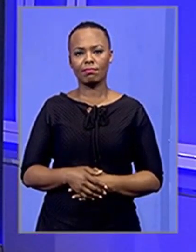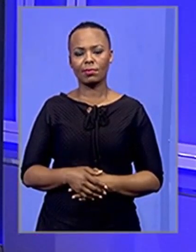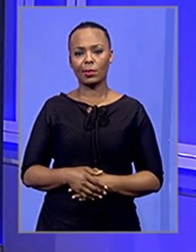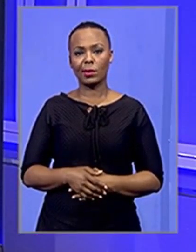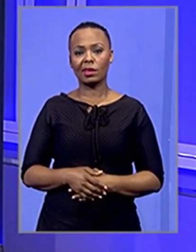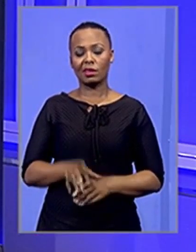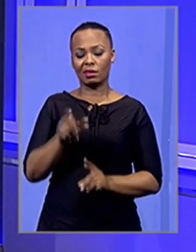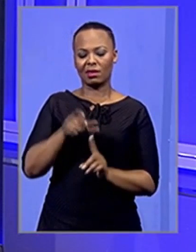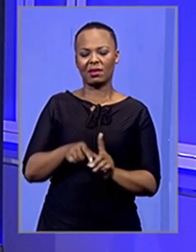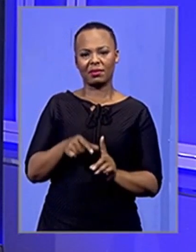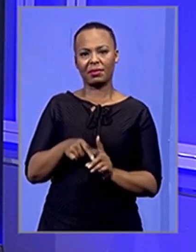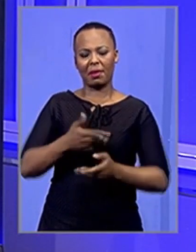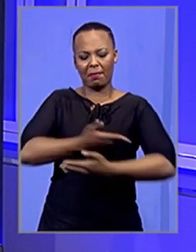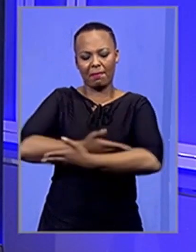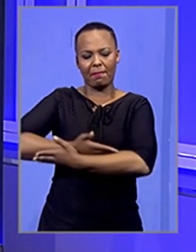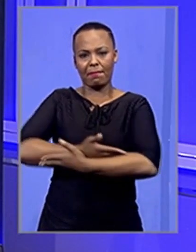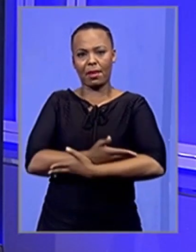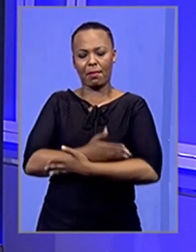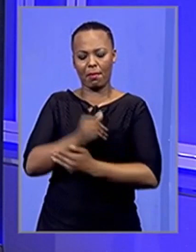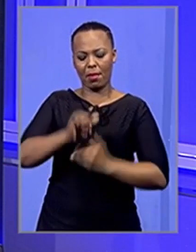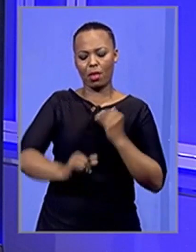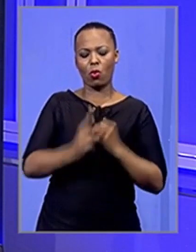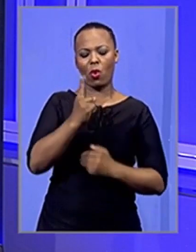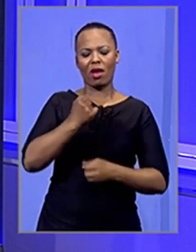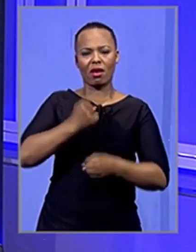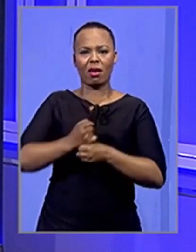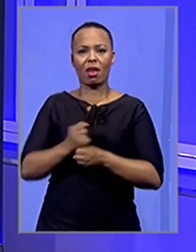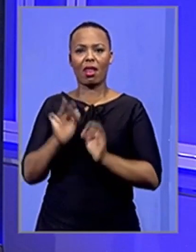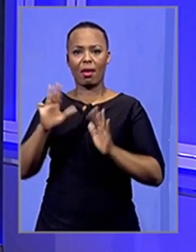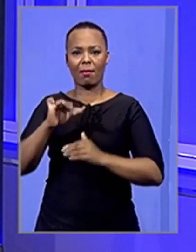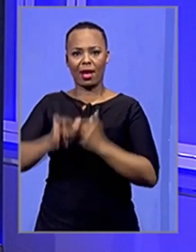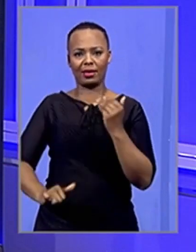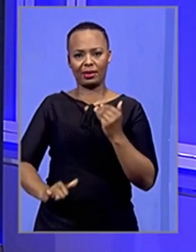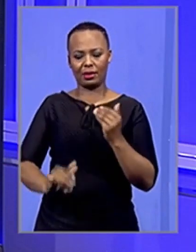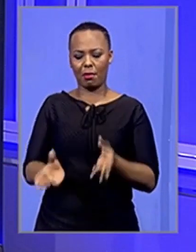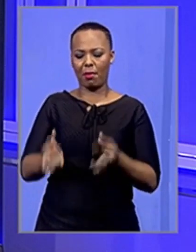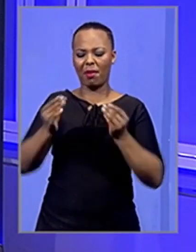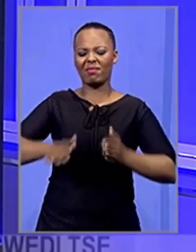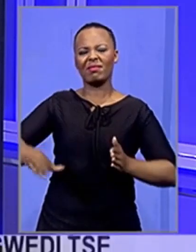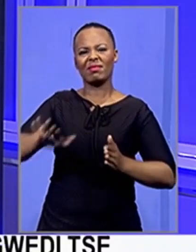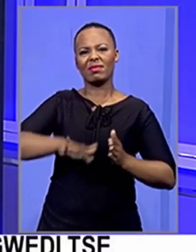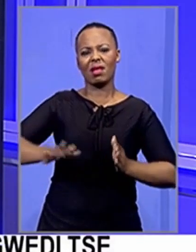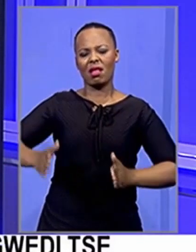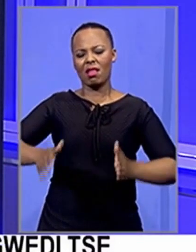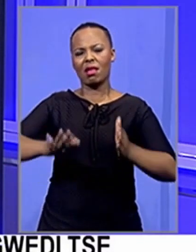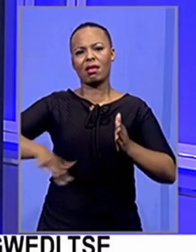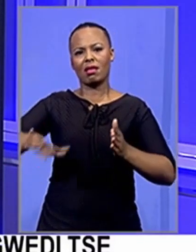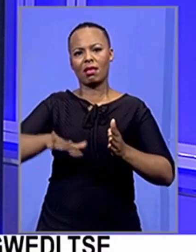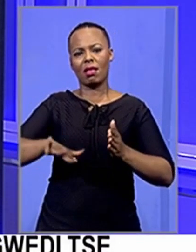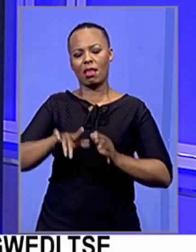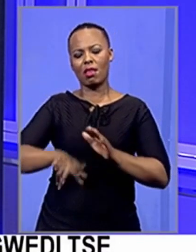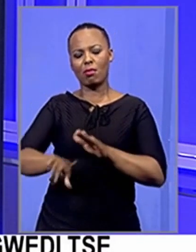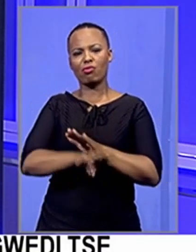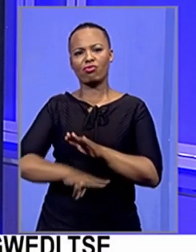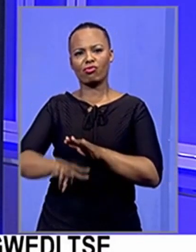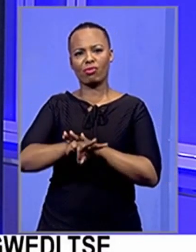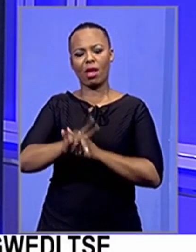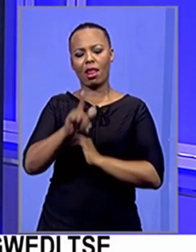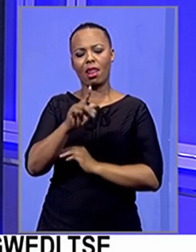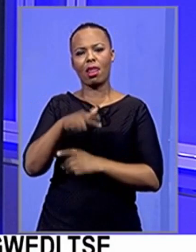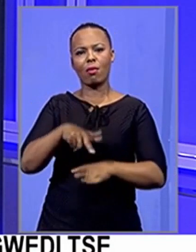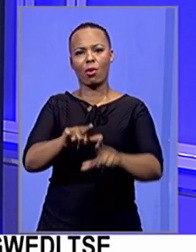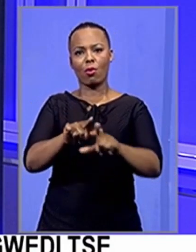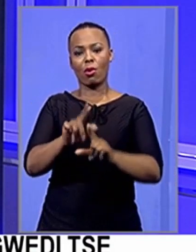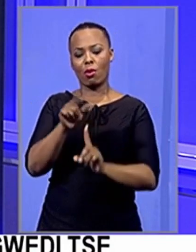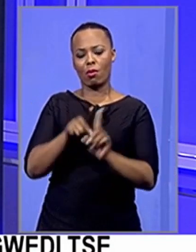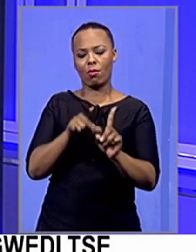Setupo sa lesia le selemo le dikgwedi tse robong se fumane morung wa Malatane ka ntlenyana ho leboa kgomo Limpopo. Motheo Rashido